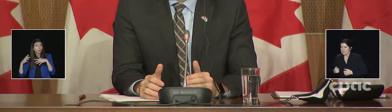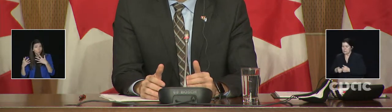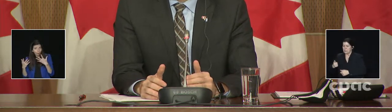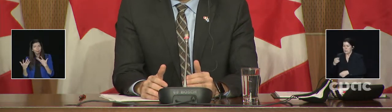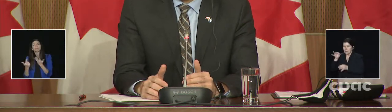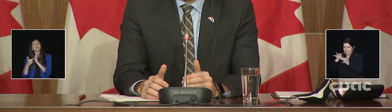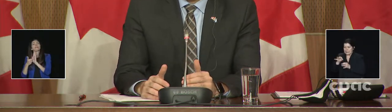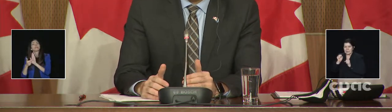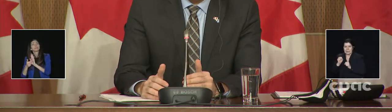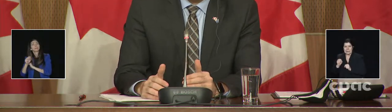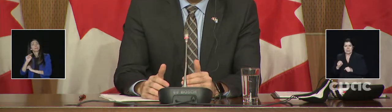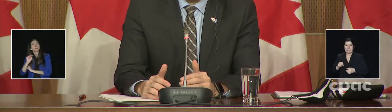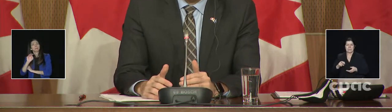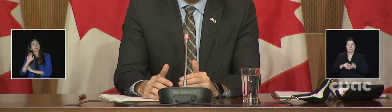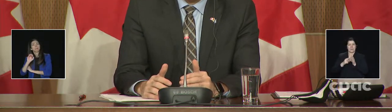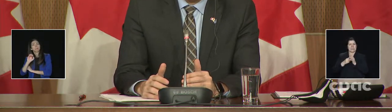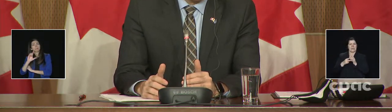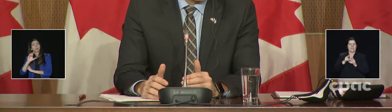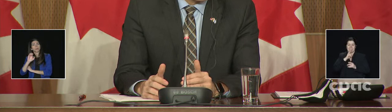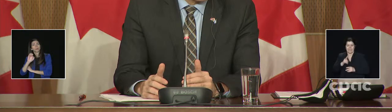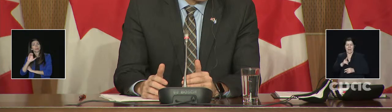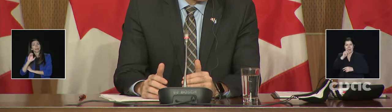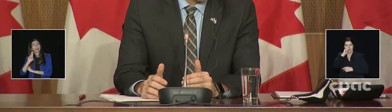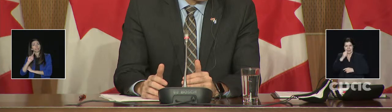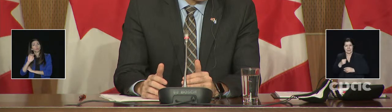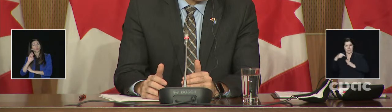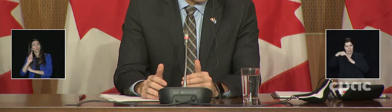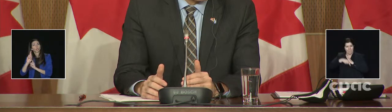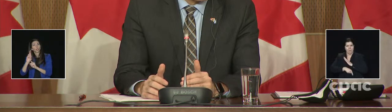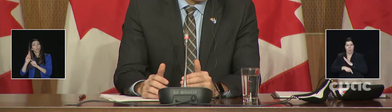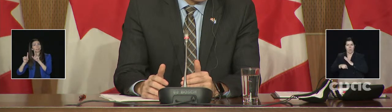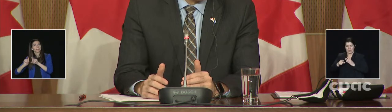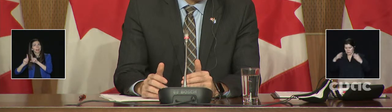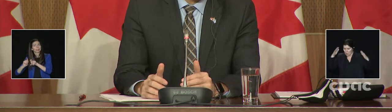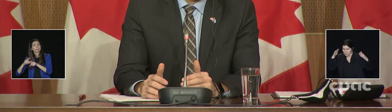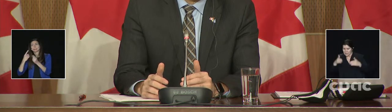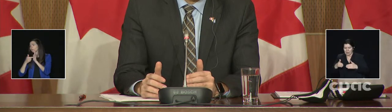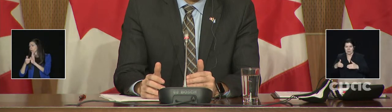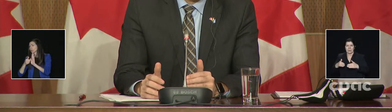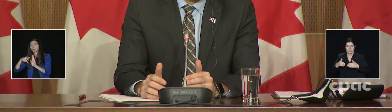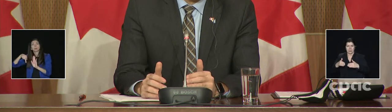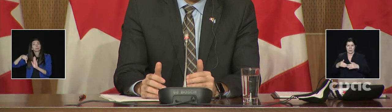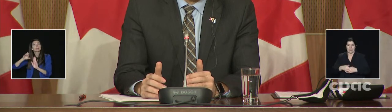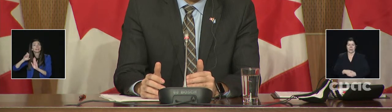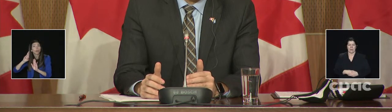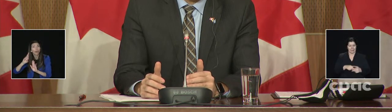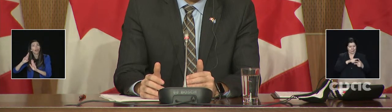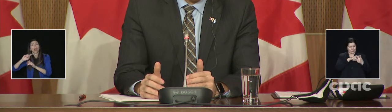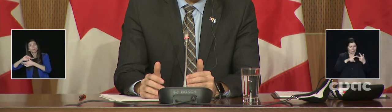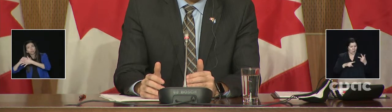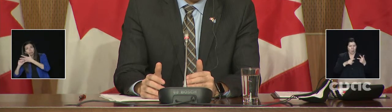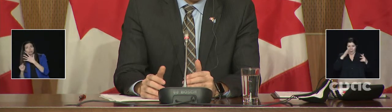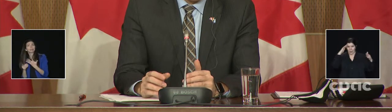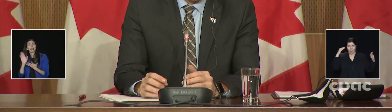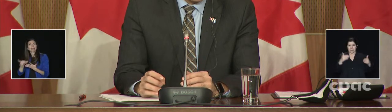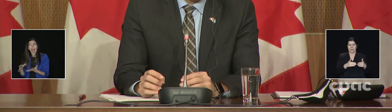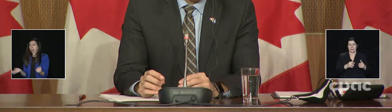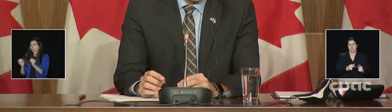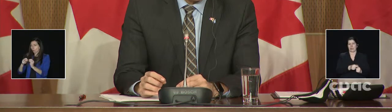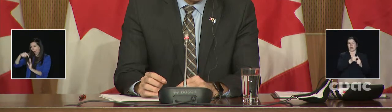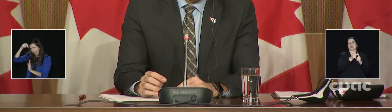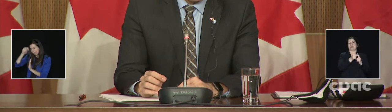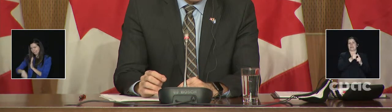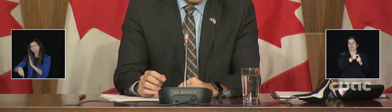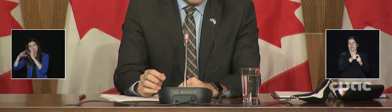significant prevalence of the virus in a particular environment,